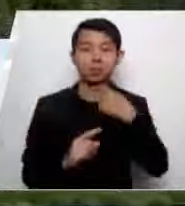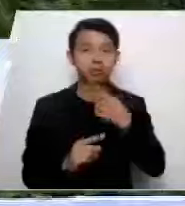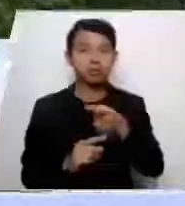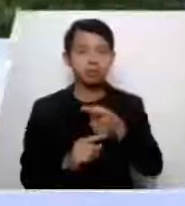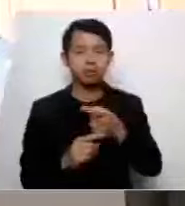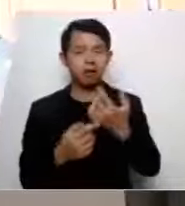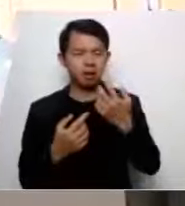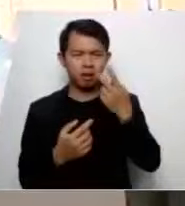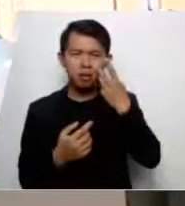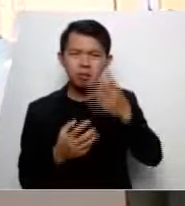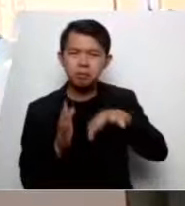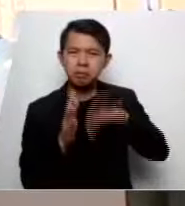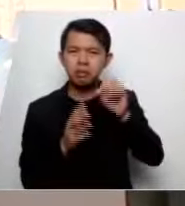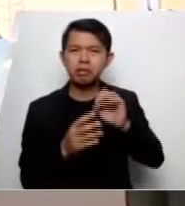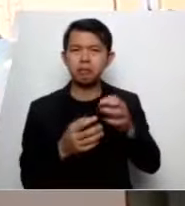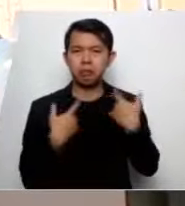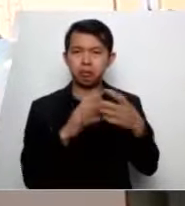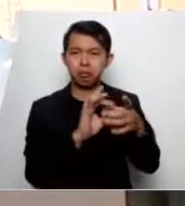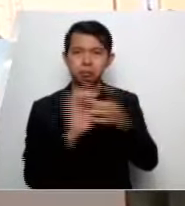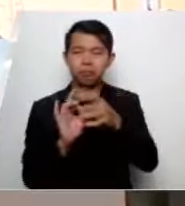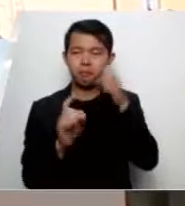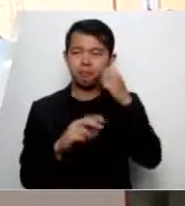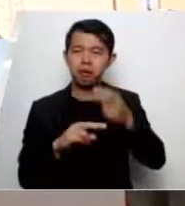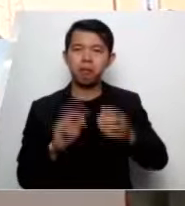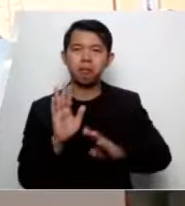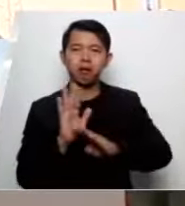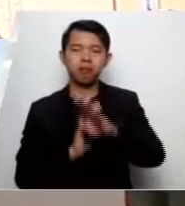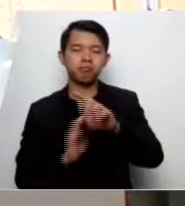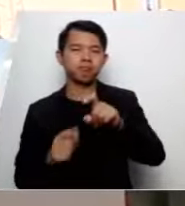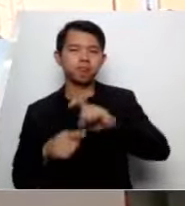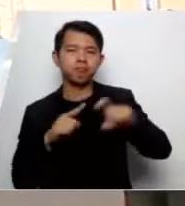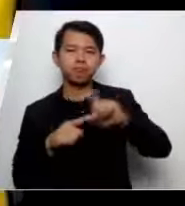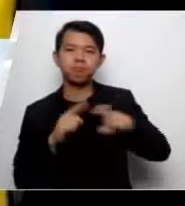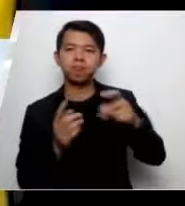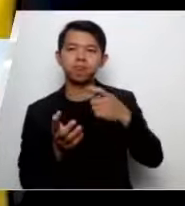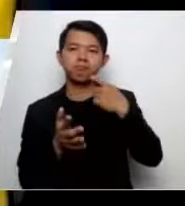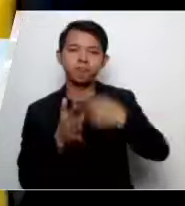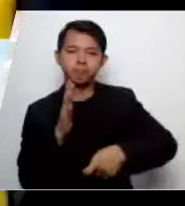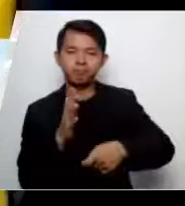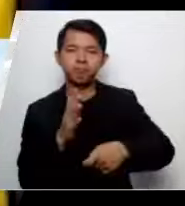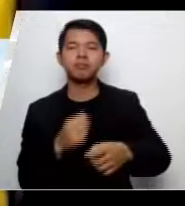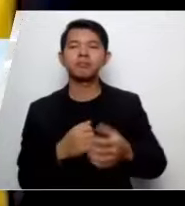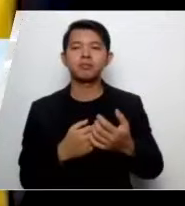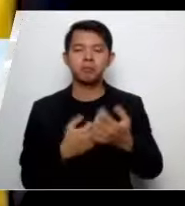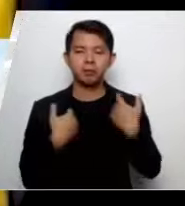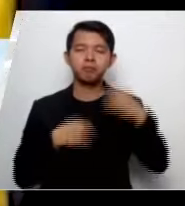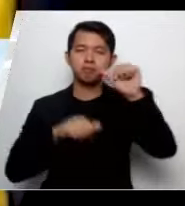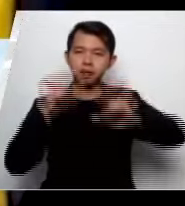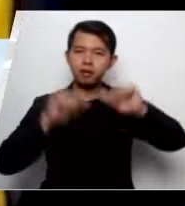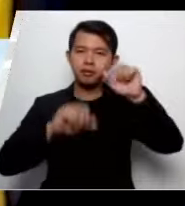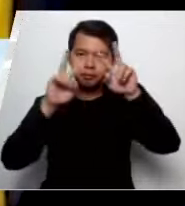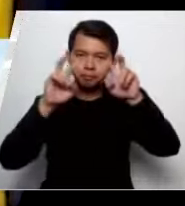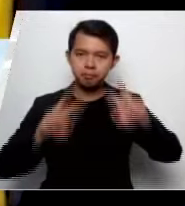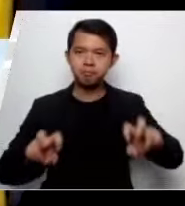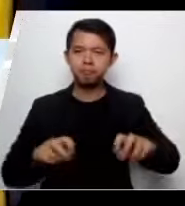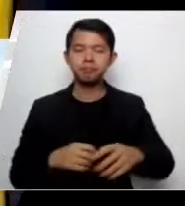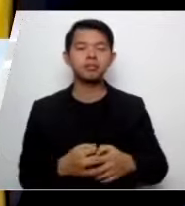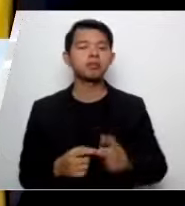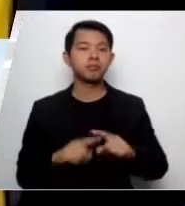ang kuryente sa tulong ng artificial intelligence at big data analytics. If the results of the study show